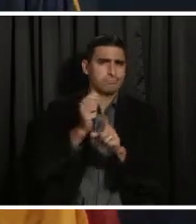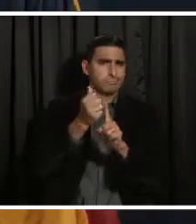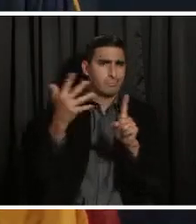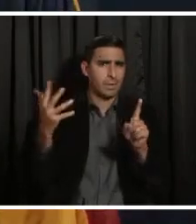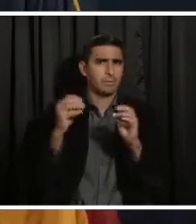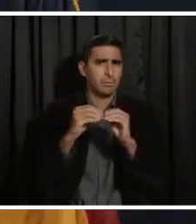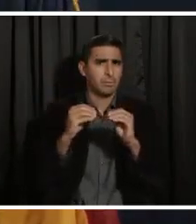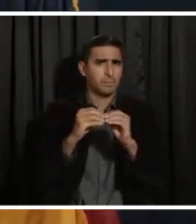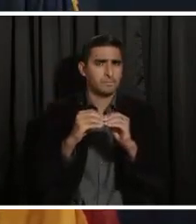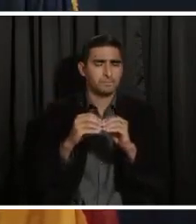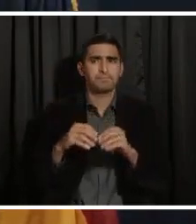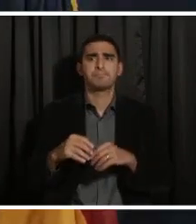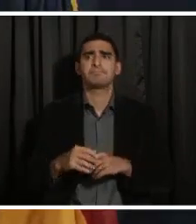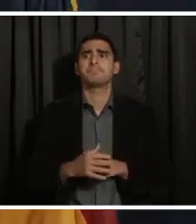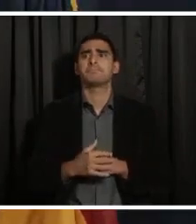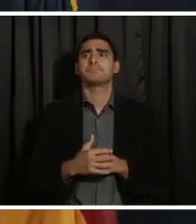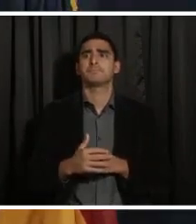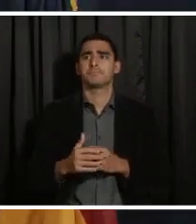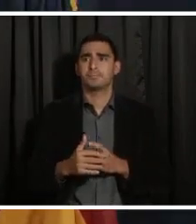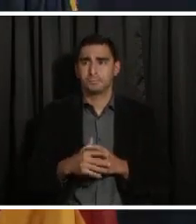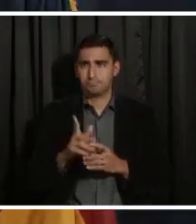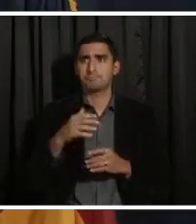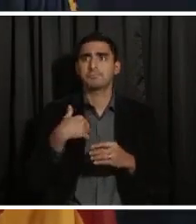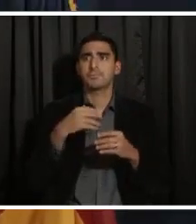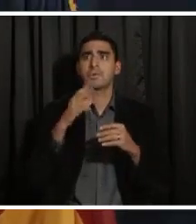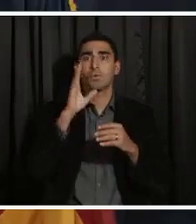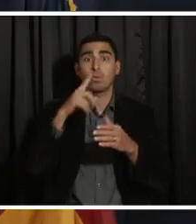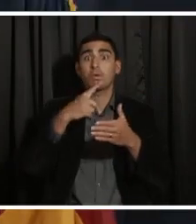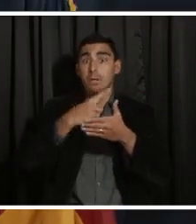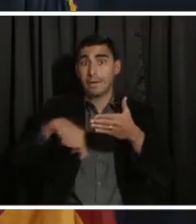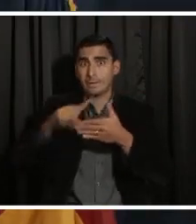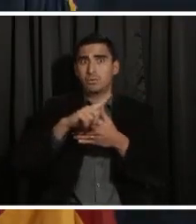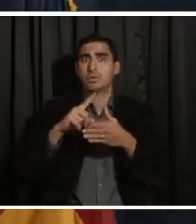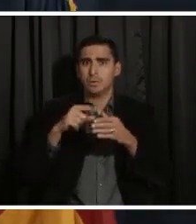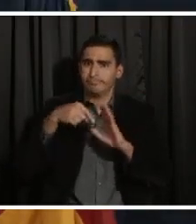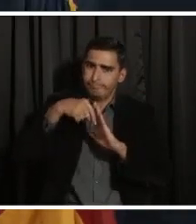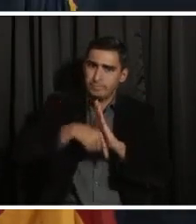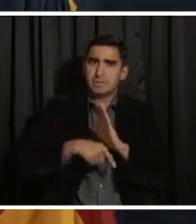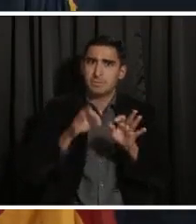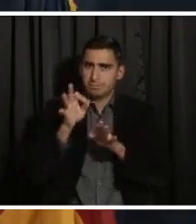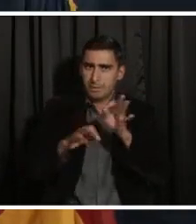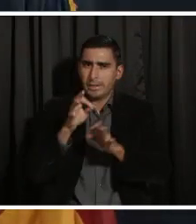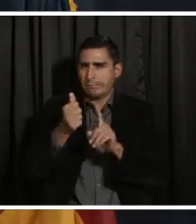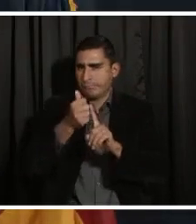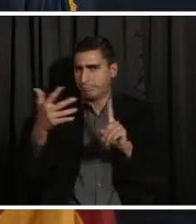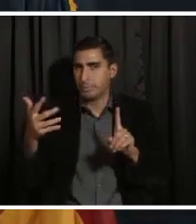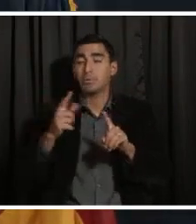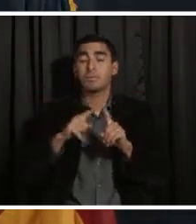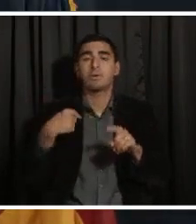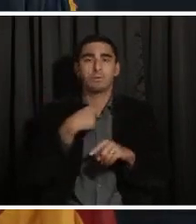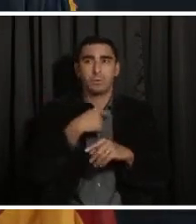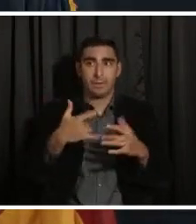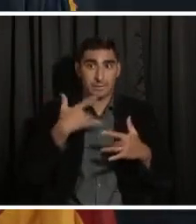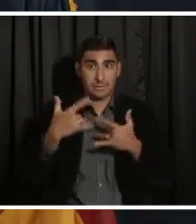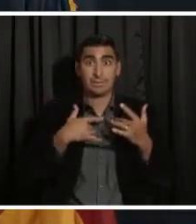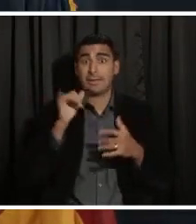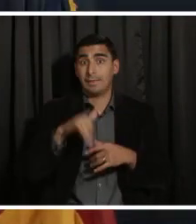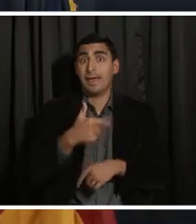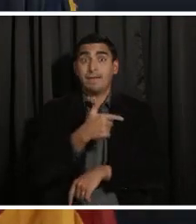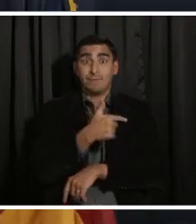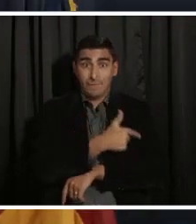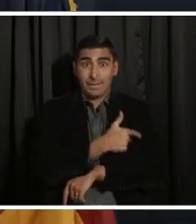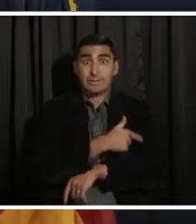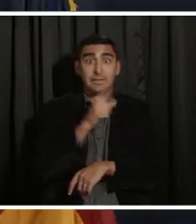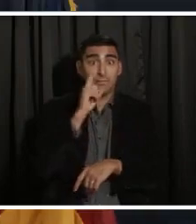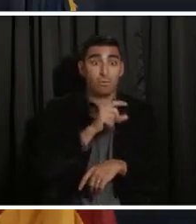Thank you, Governor. And we're going to go more in depth on this next week, but we are excited that this vaccine is likely to be approved in the coming